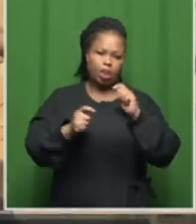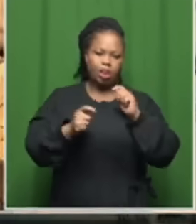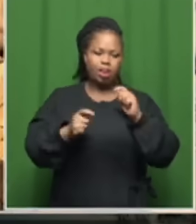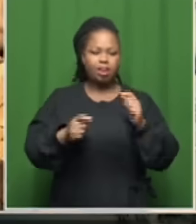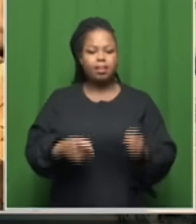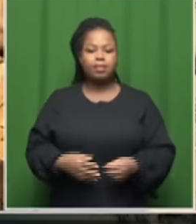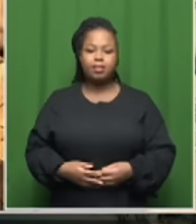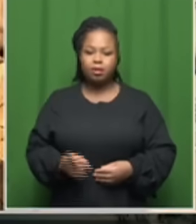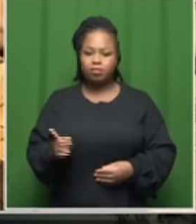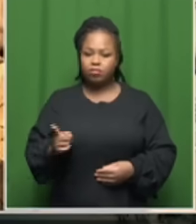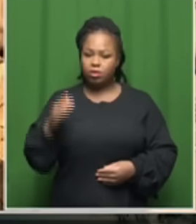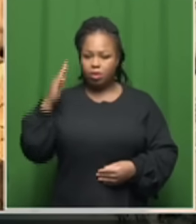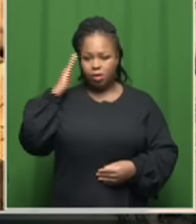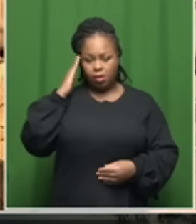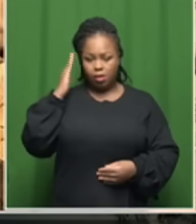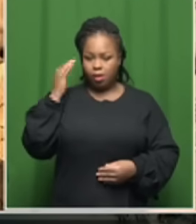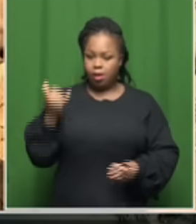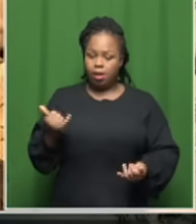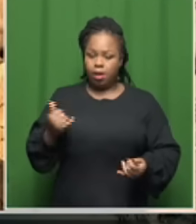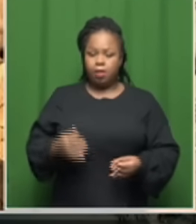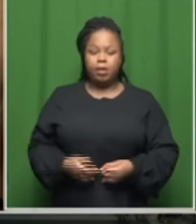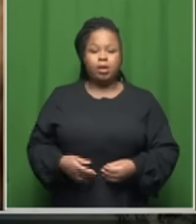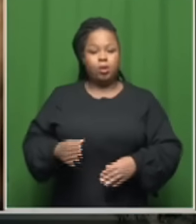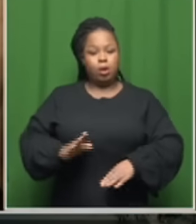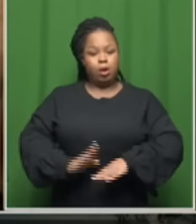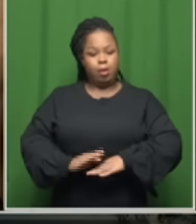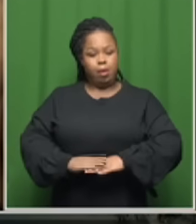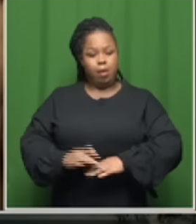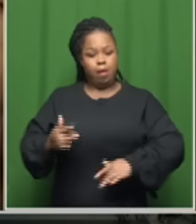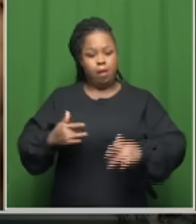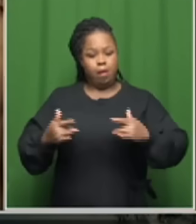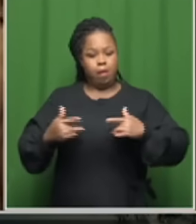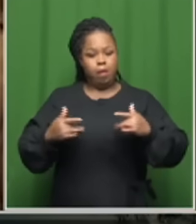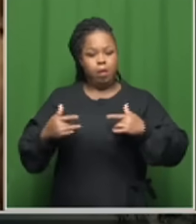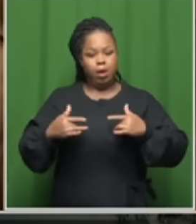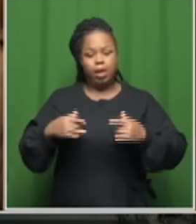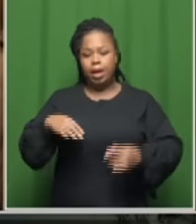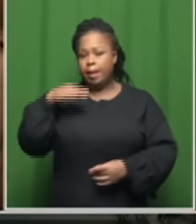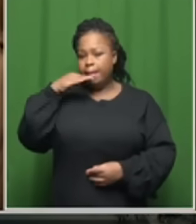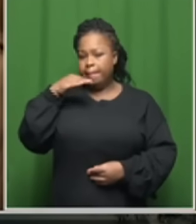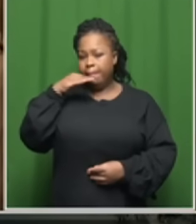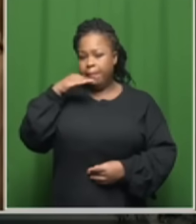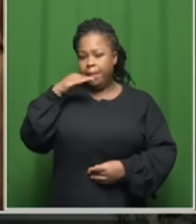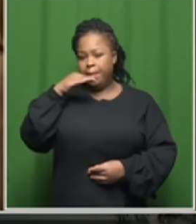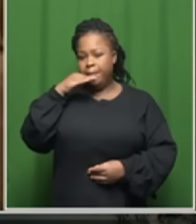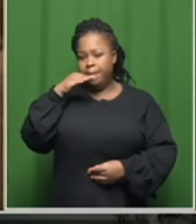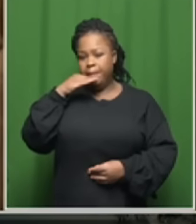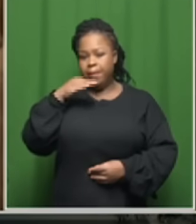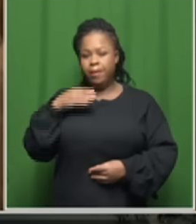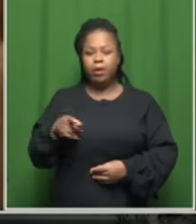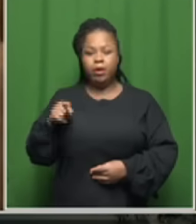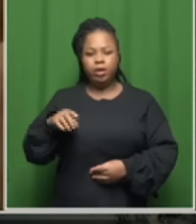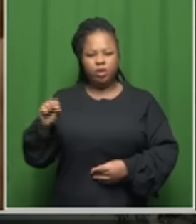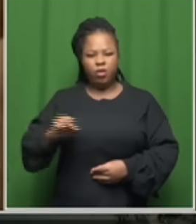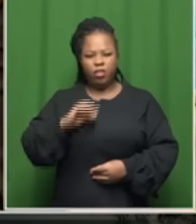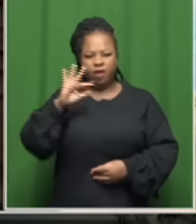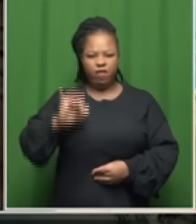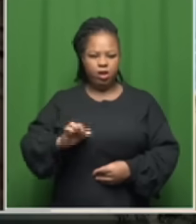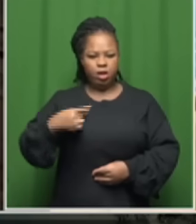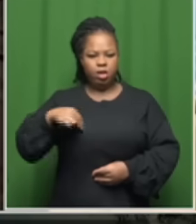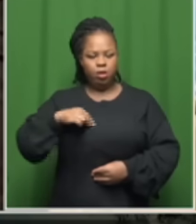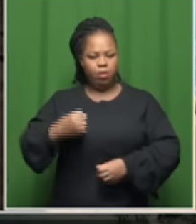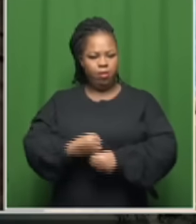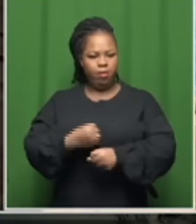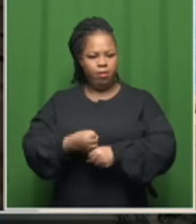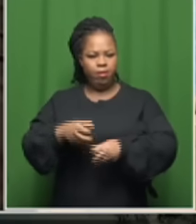that we were worried about a number of plastics that get to be deposited and produced in South Africa. In